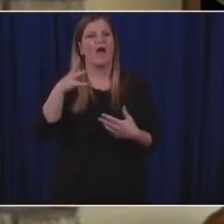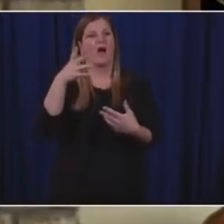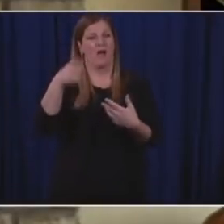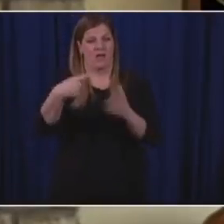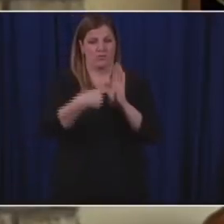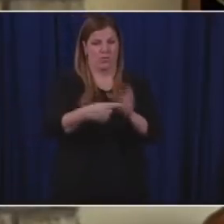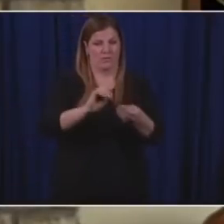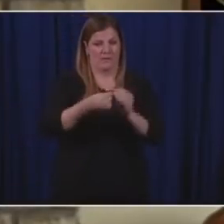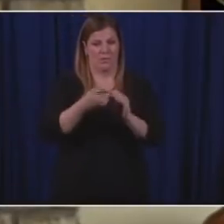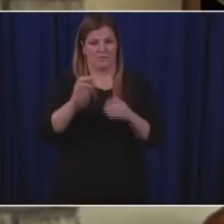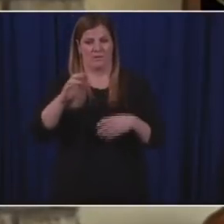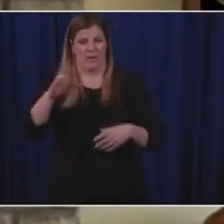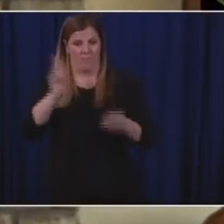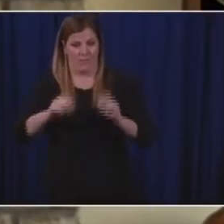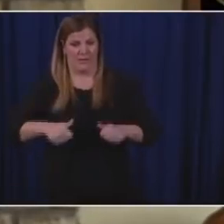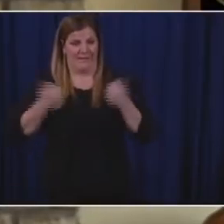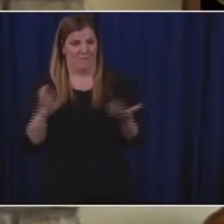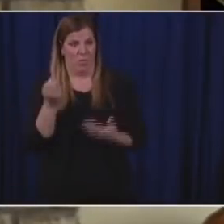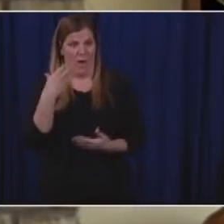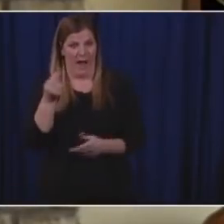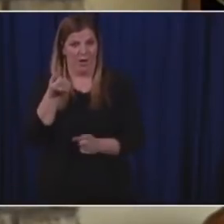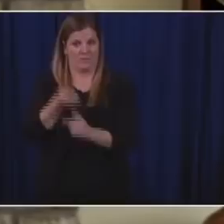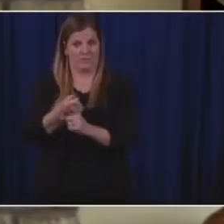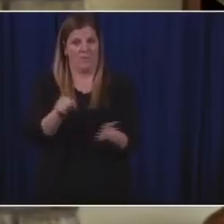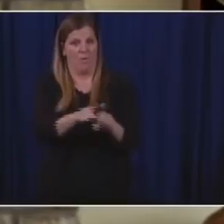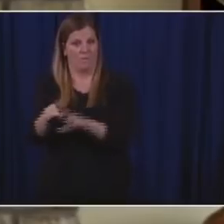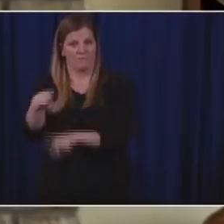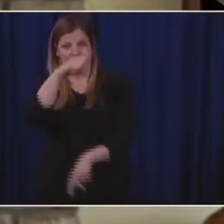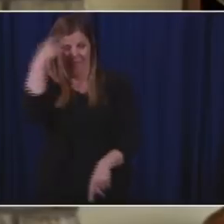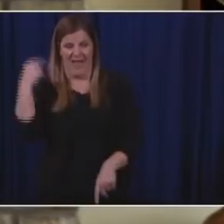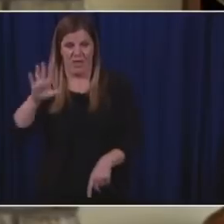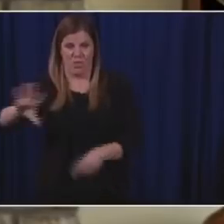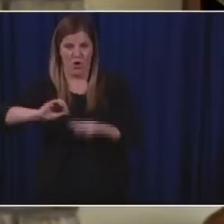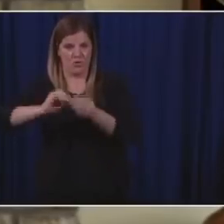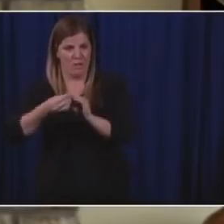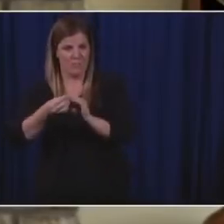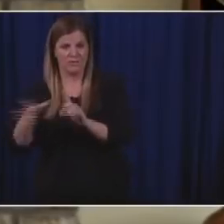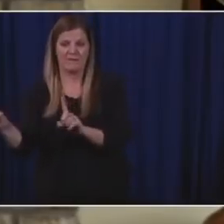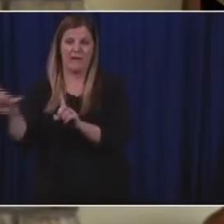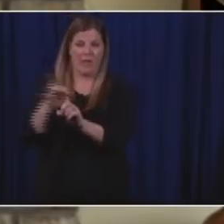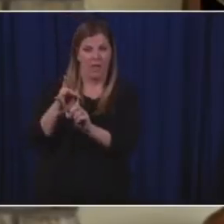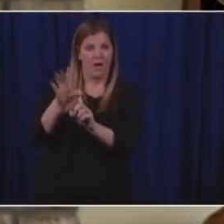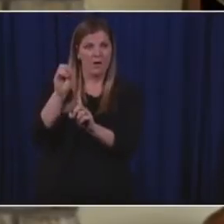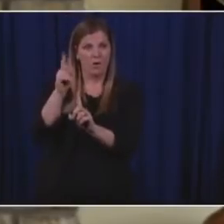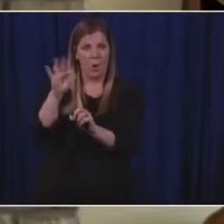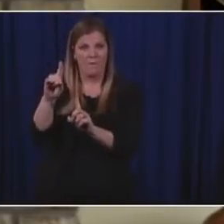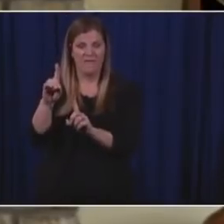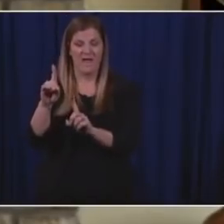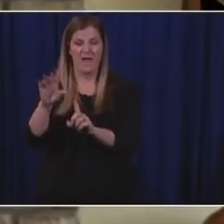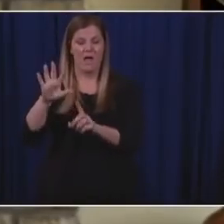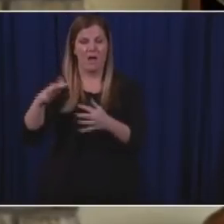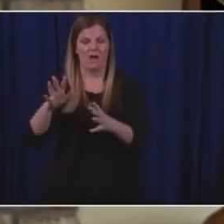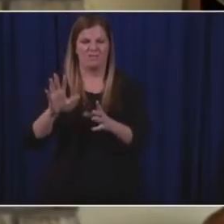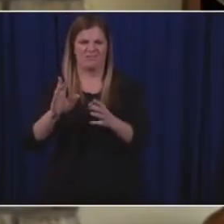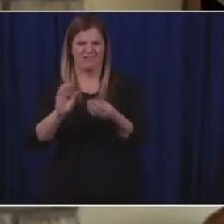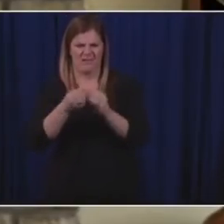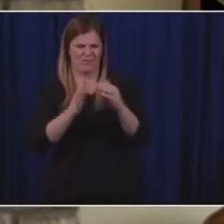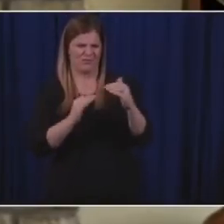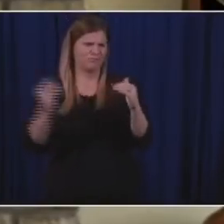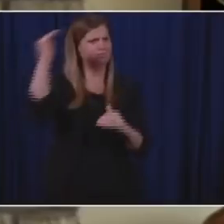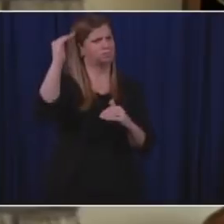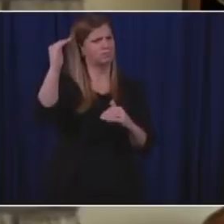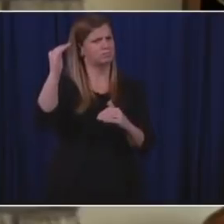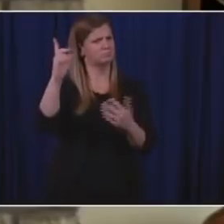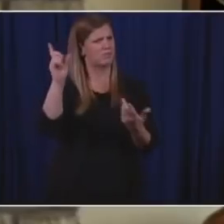are getting cases, hospitalizations, and deaths from COVID far outpaces their actual share of the population. Will there be